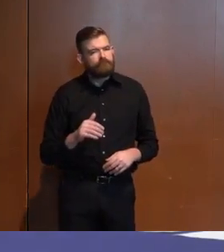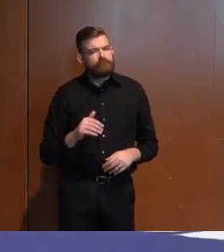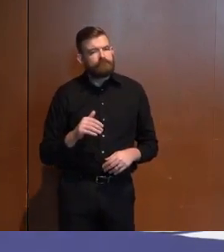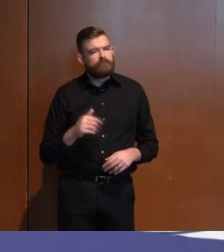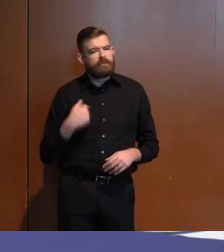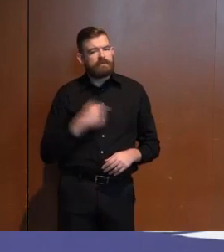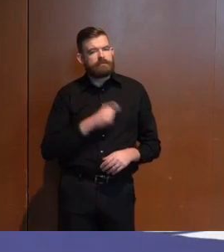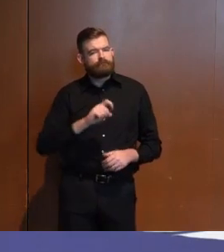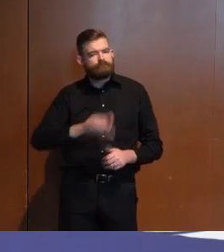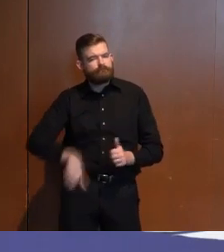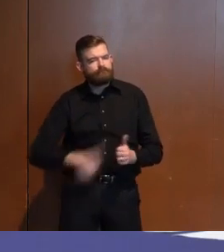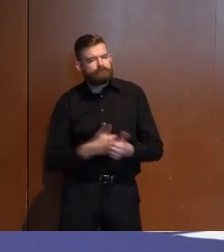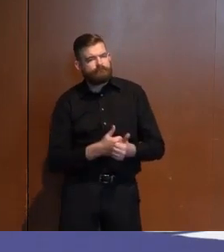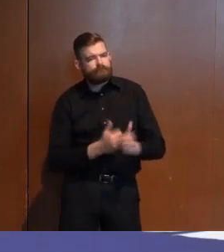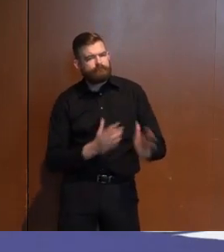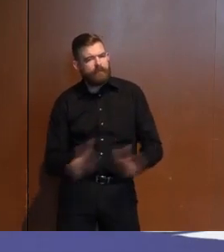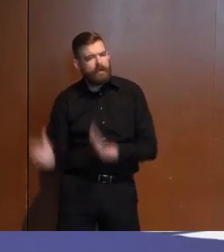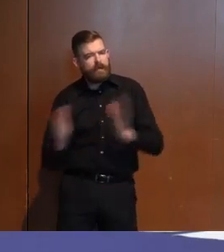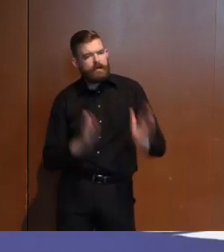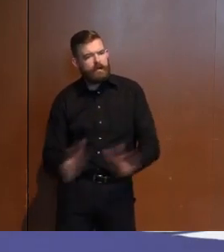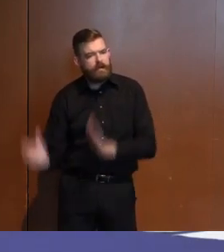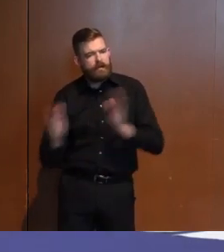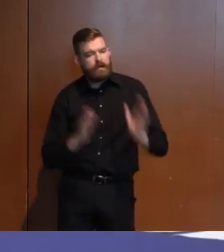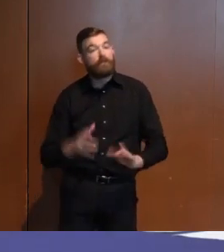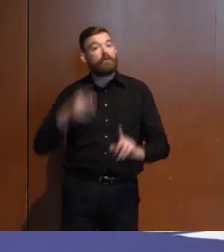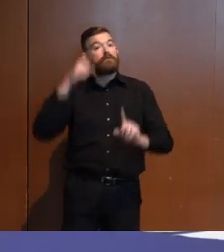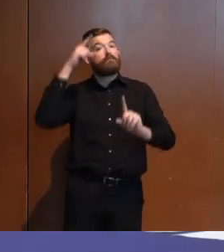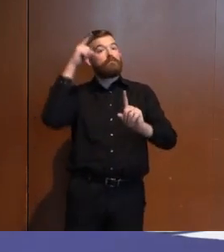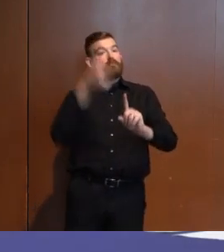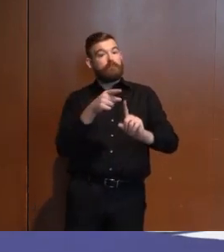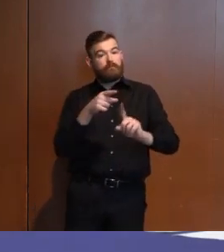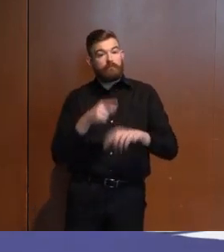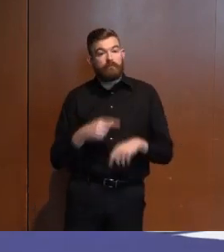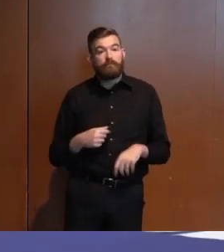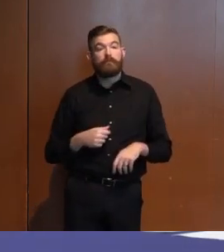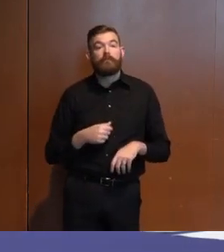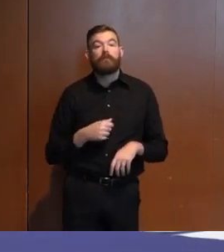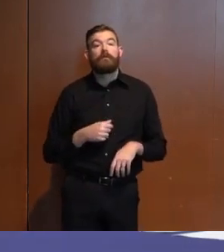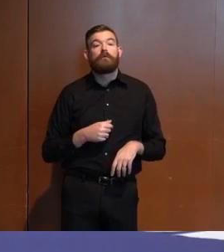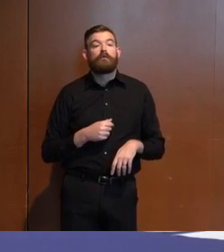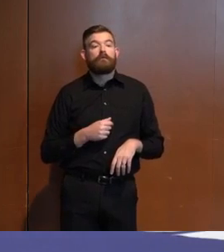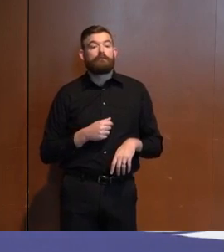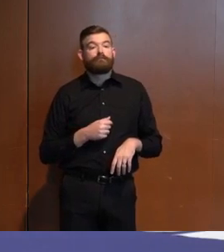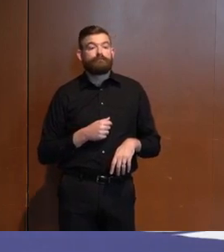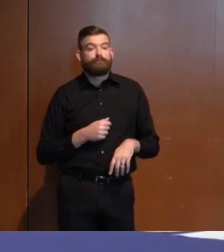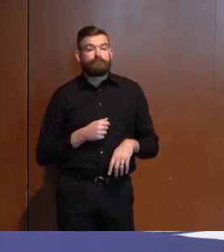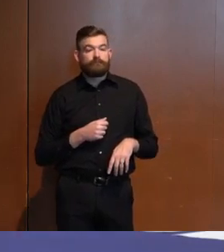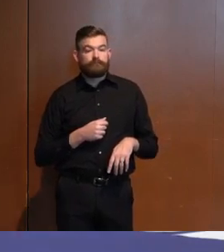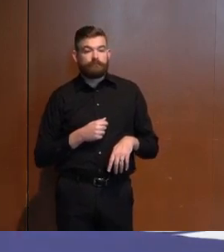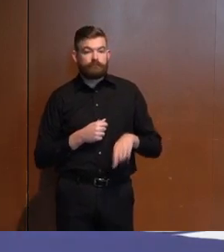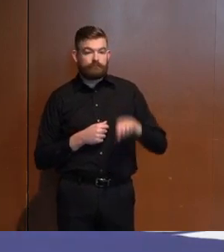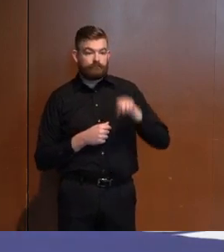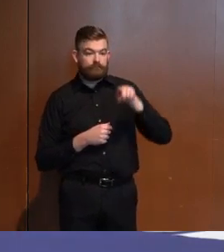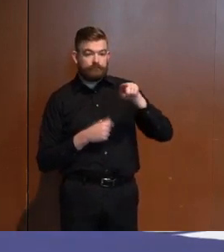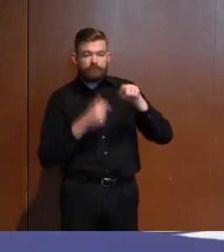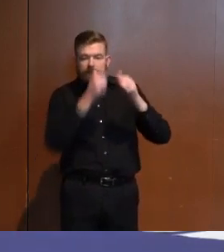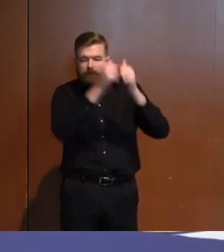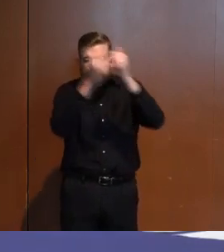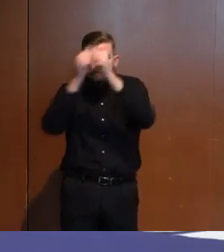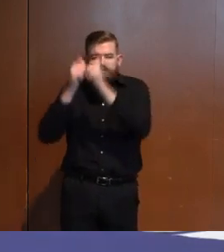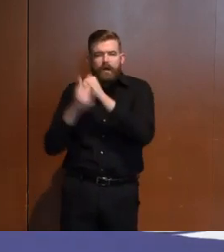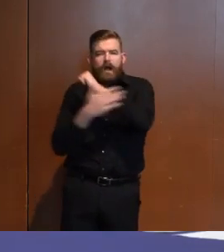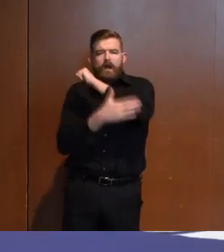answer is there'll be a county base that'll run through the Office of Emergency Management into the counties, and we'll have stopgap measures that will stand up if need